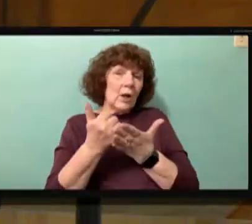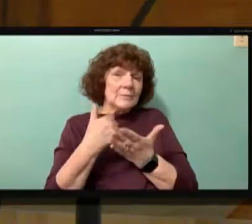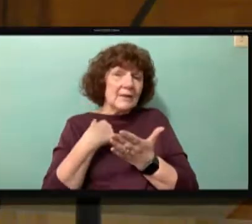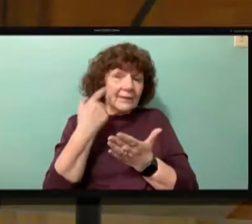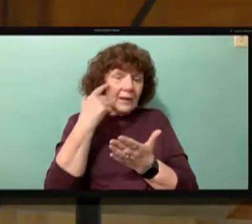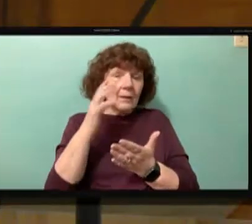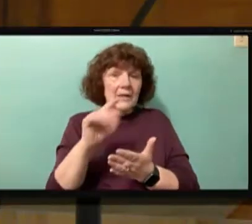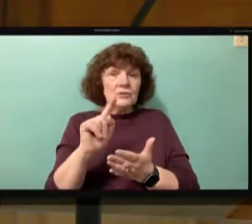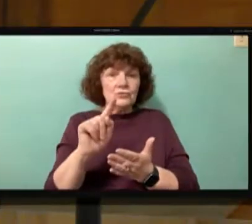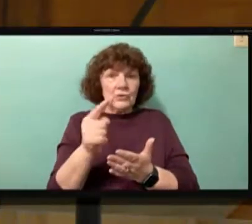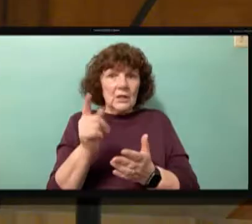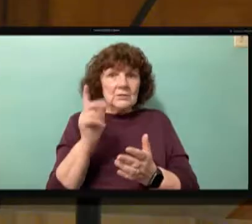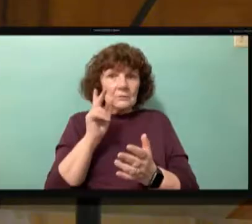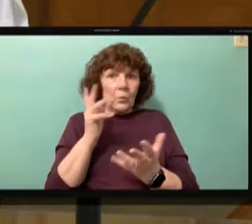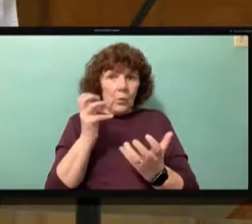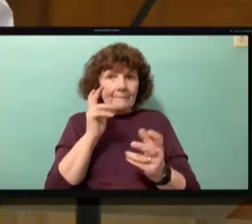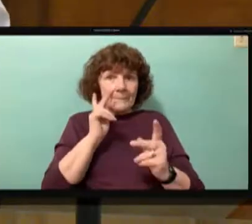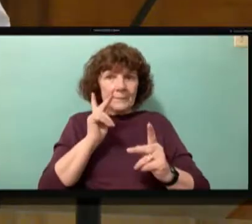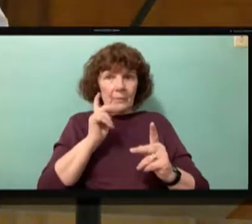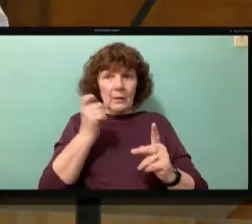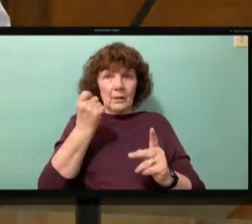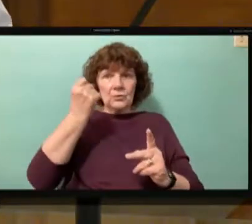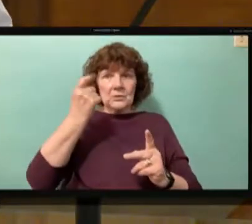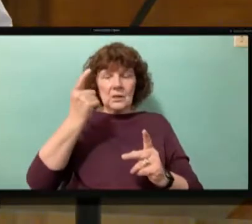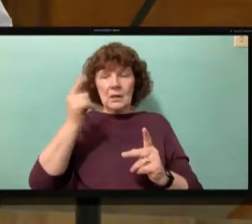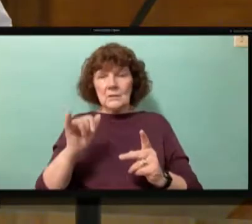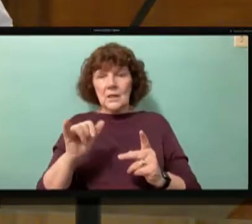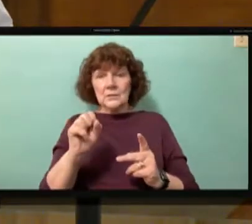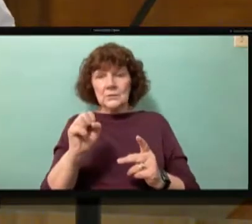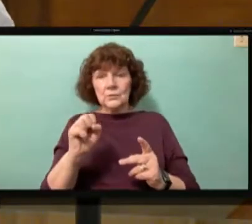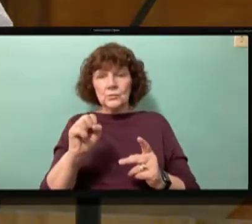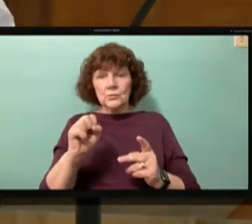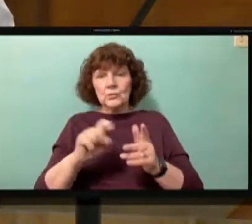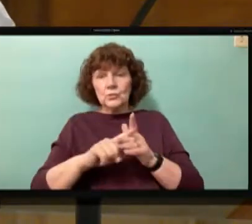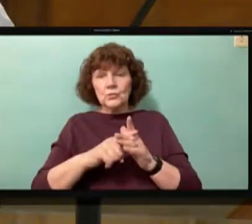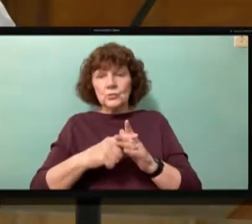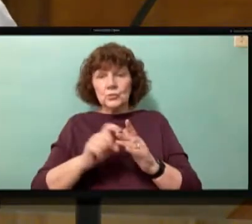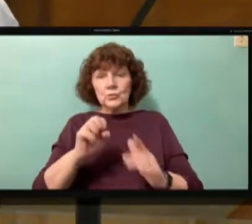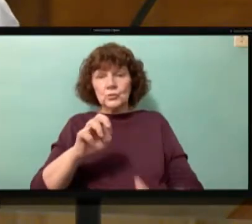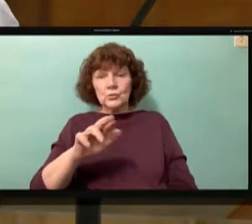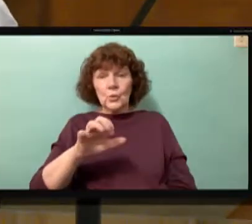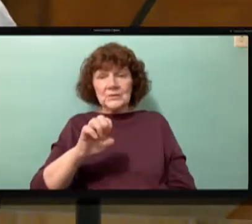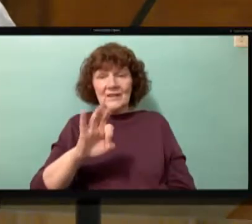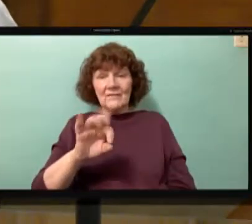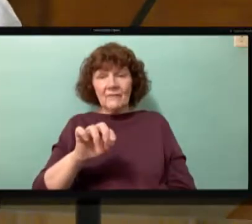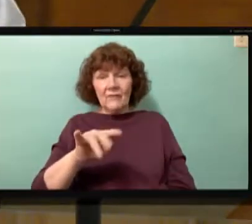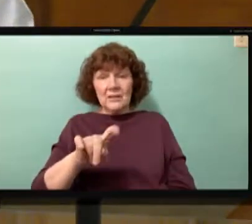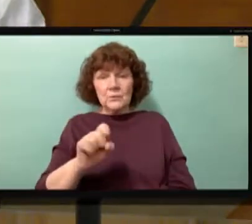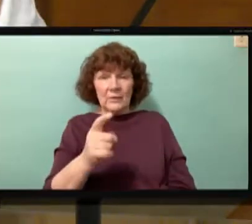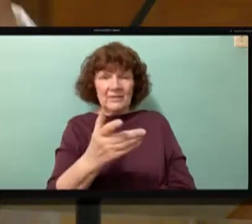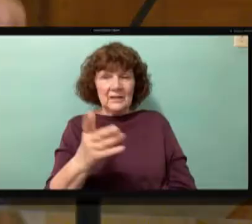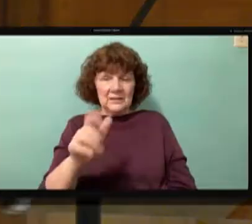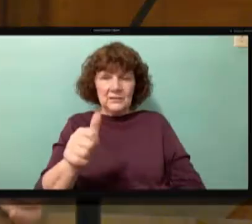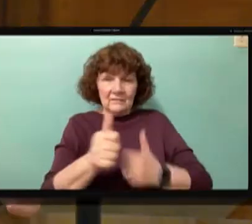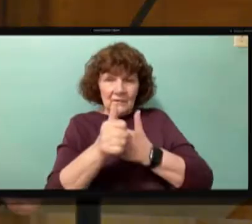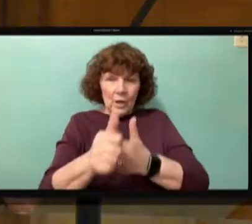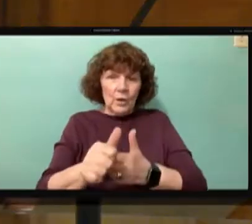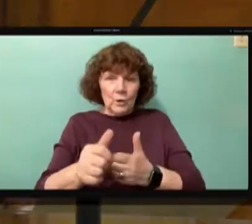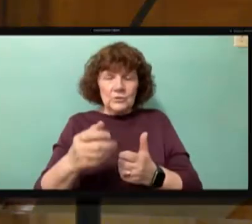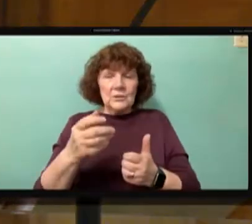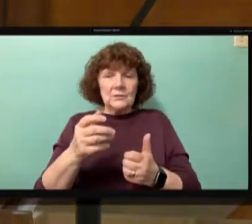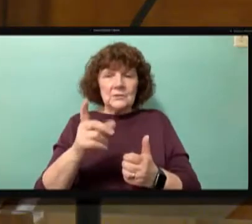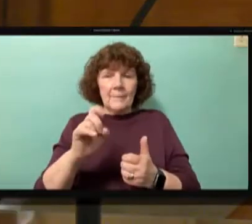that people understand that the source of funds is one thing, and we have to be compliant no matter what we do with the Treasury guidelines. But